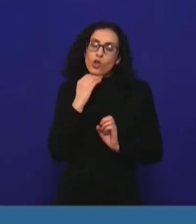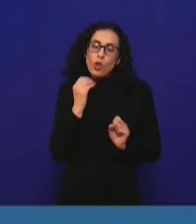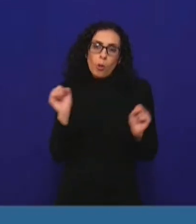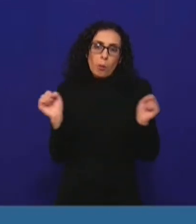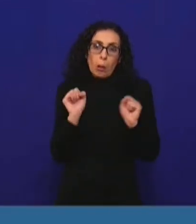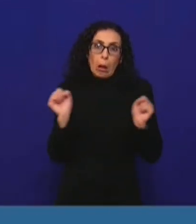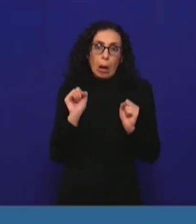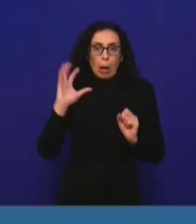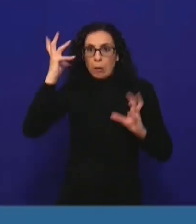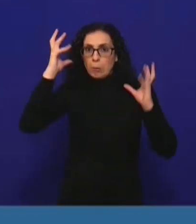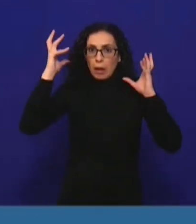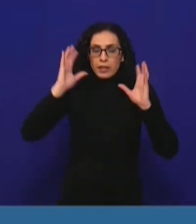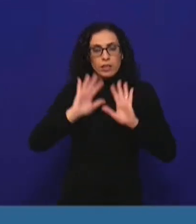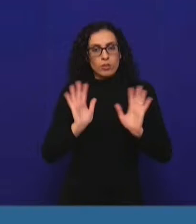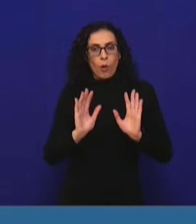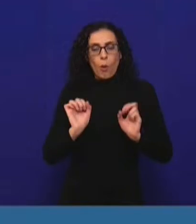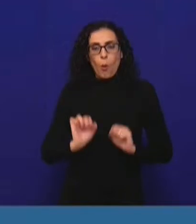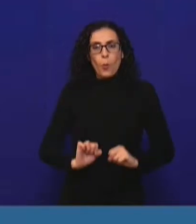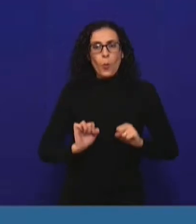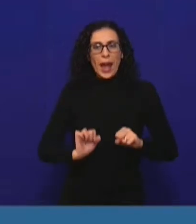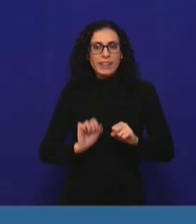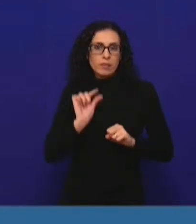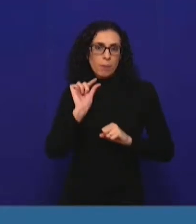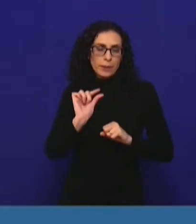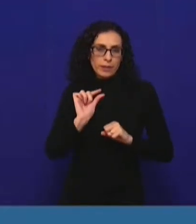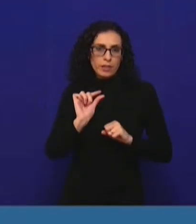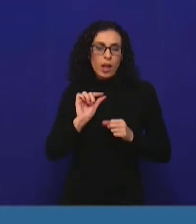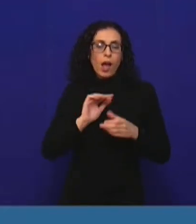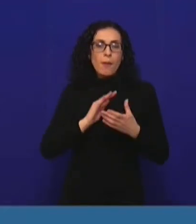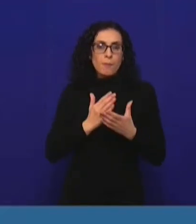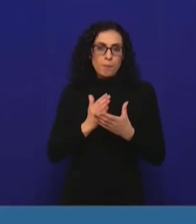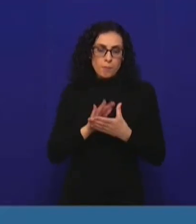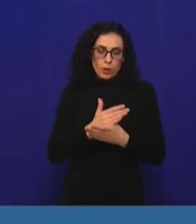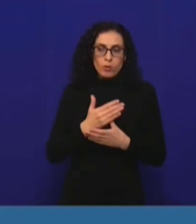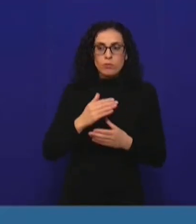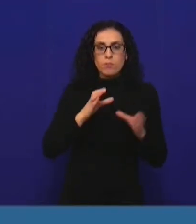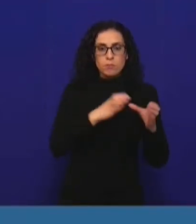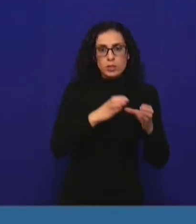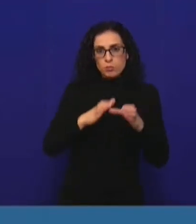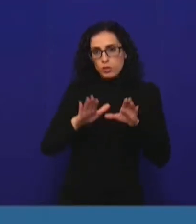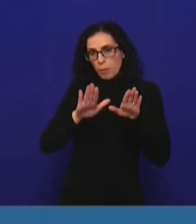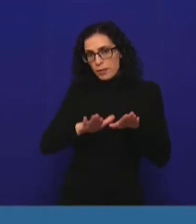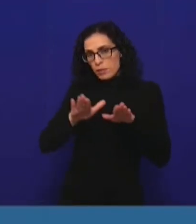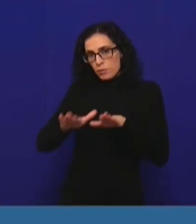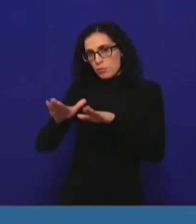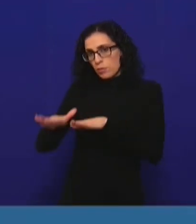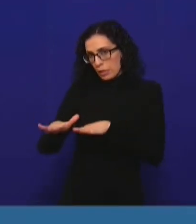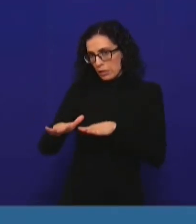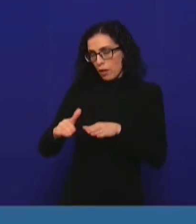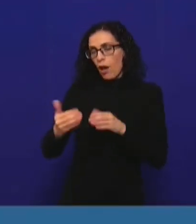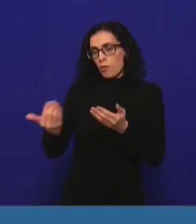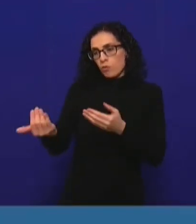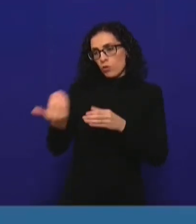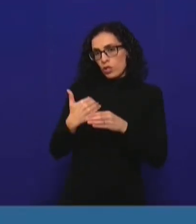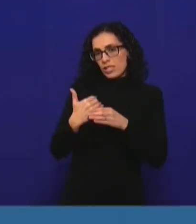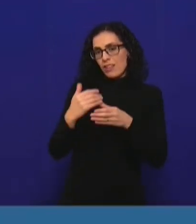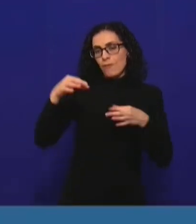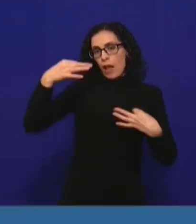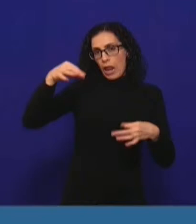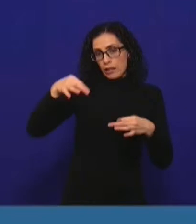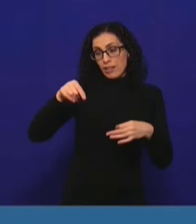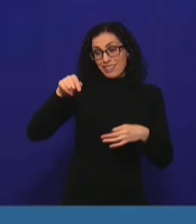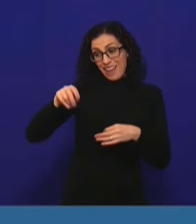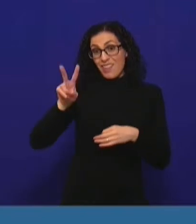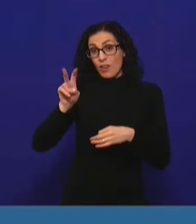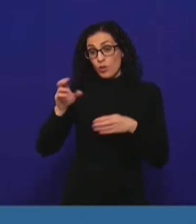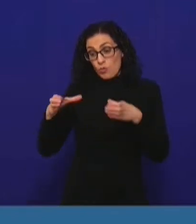to call, but kindly wait until we send you the invitation so that you will be given an appointment to become vaccinated. Because this is a large